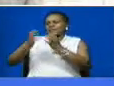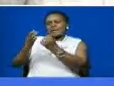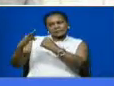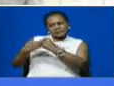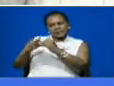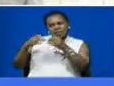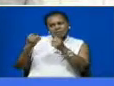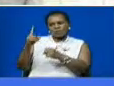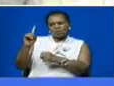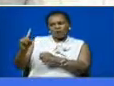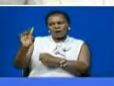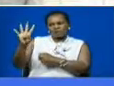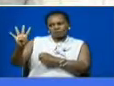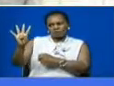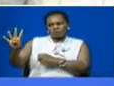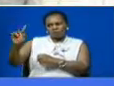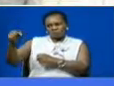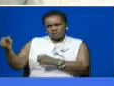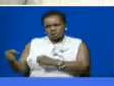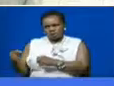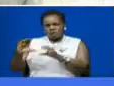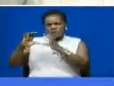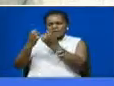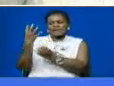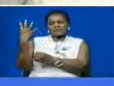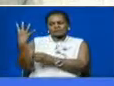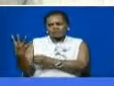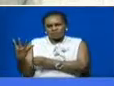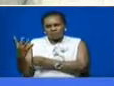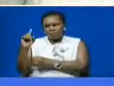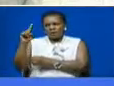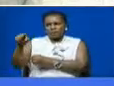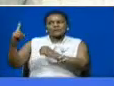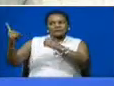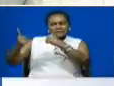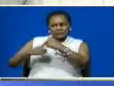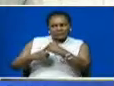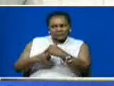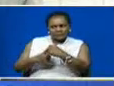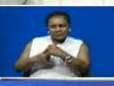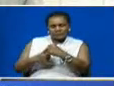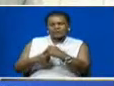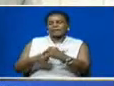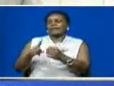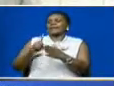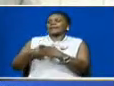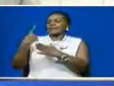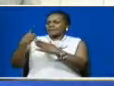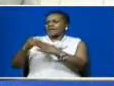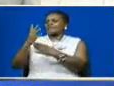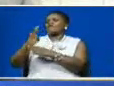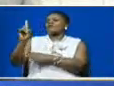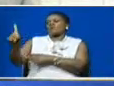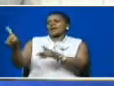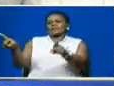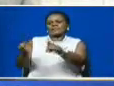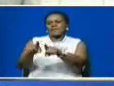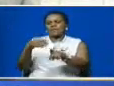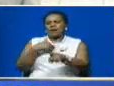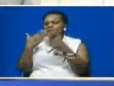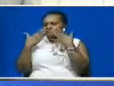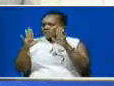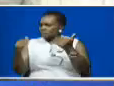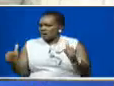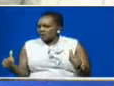about 1.4 million. The ones in class 4 are about 1.6 million. And then we have the Form 1s who never finished their Form